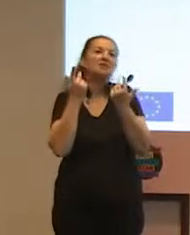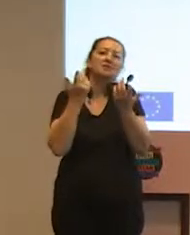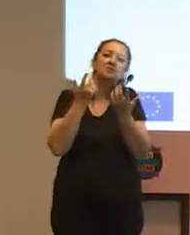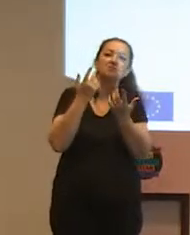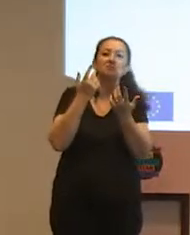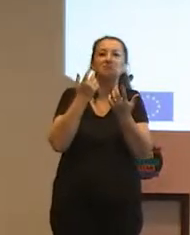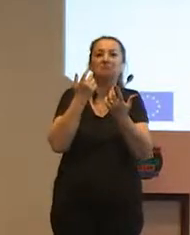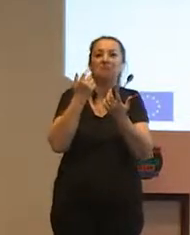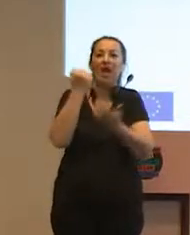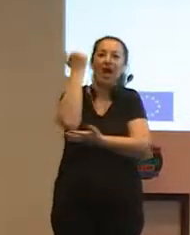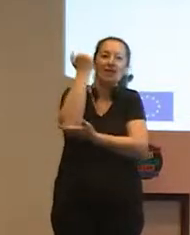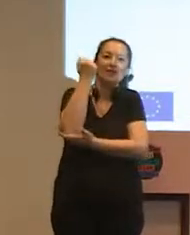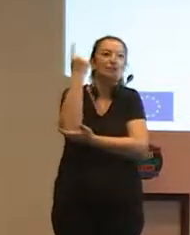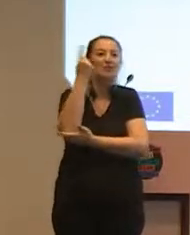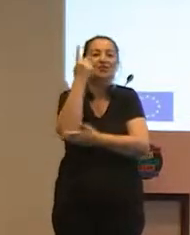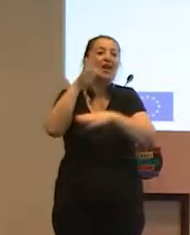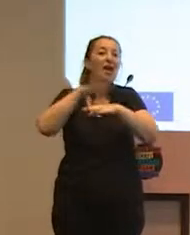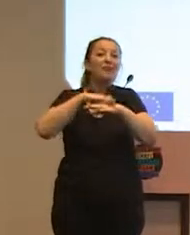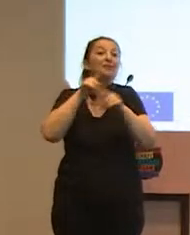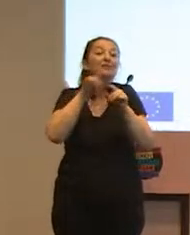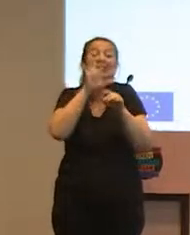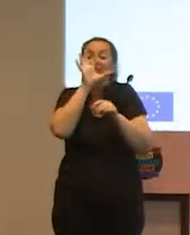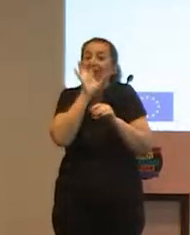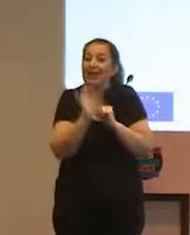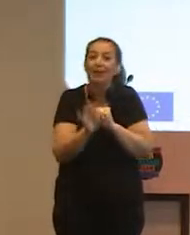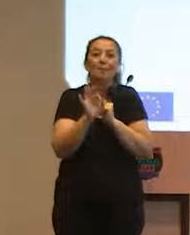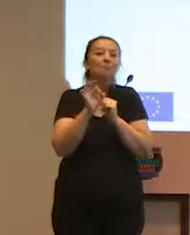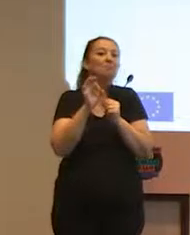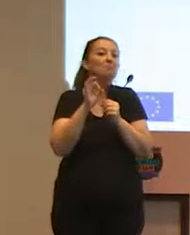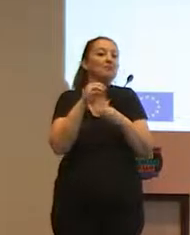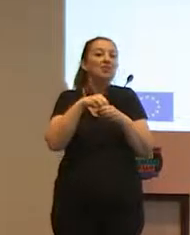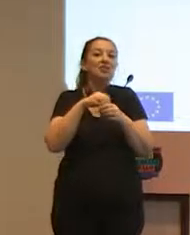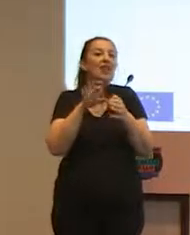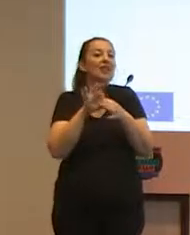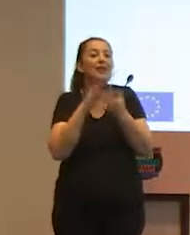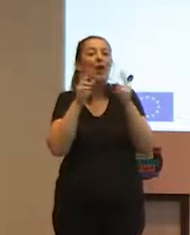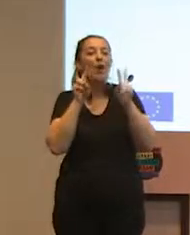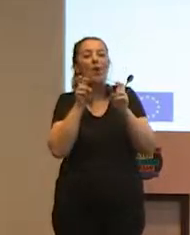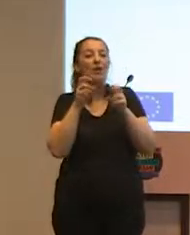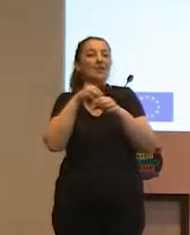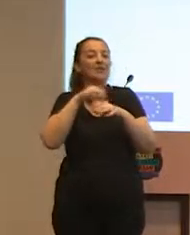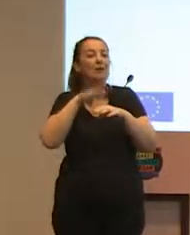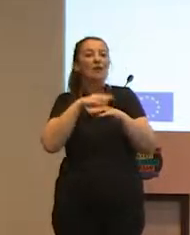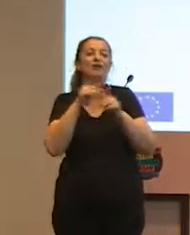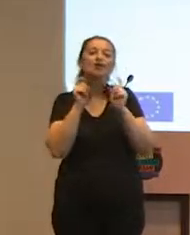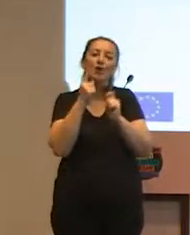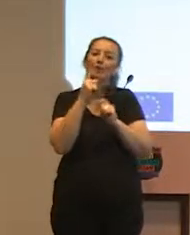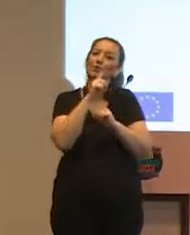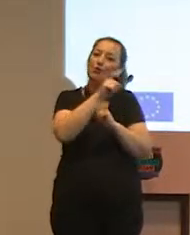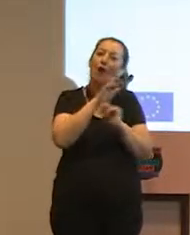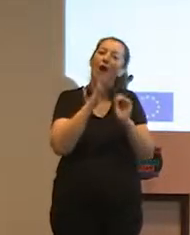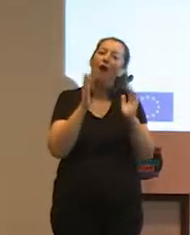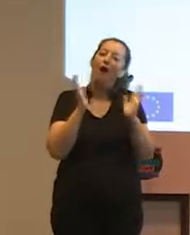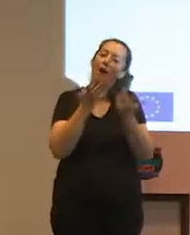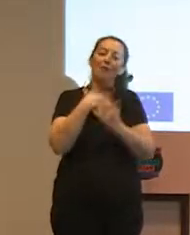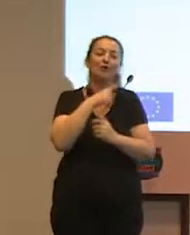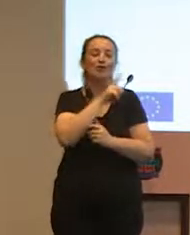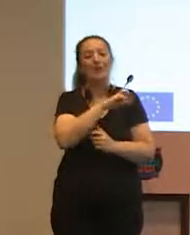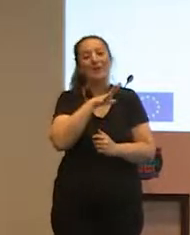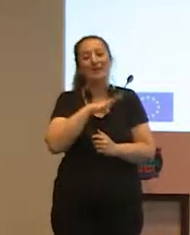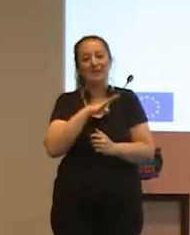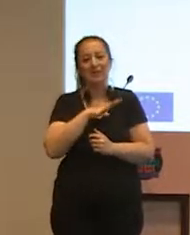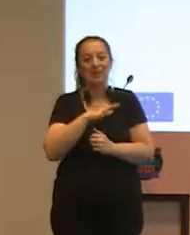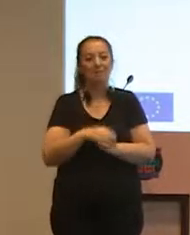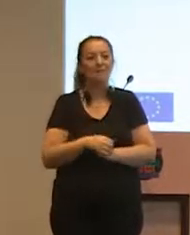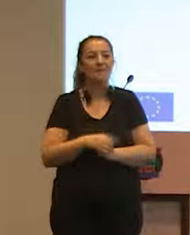memory or construct a monument for instance who would you dedicated to maybe it's a